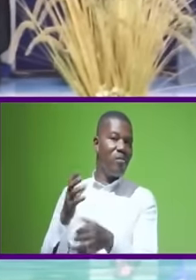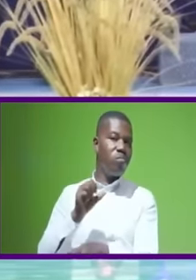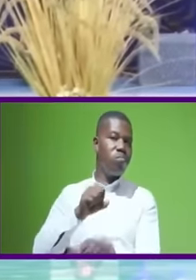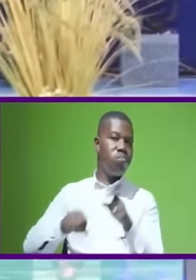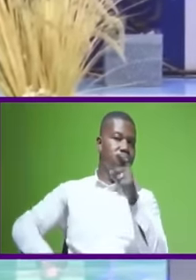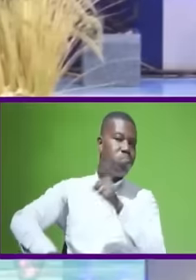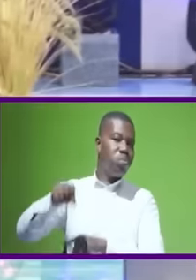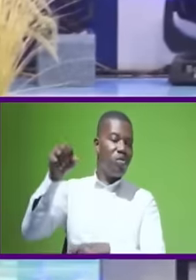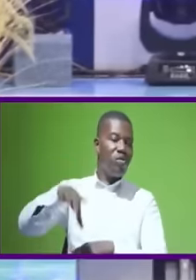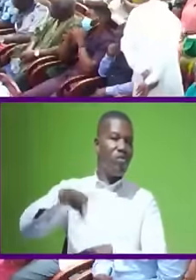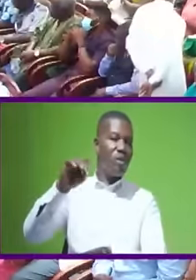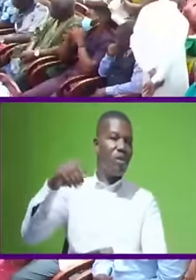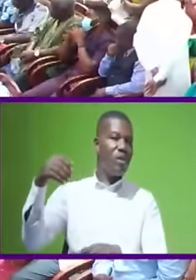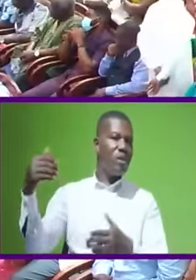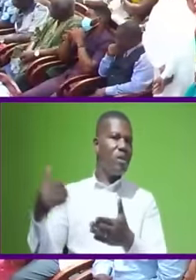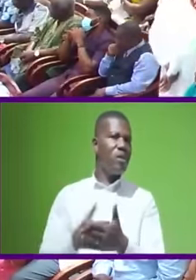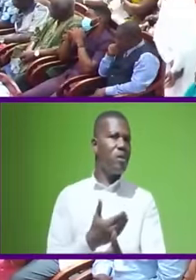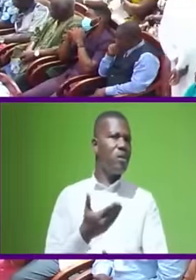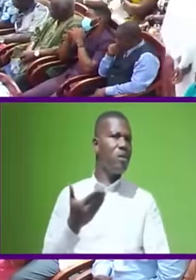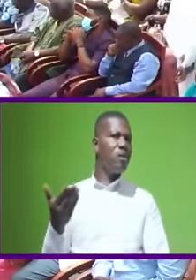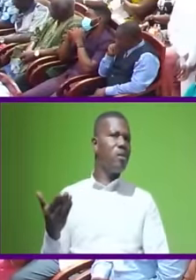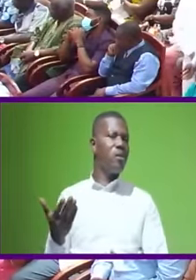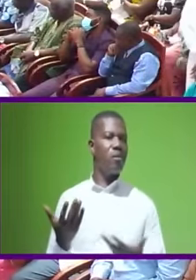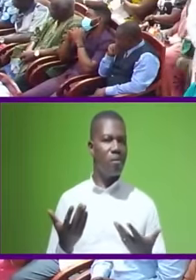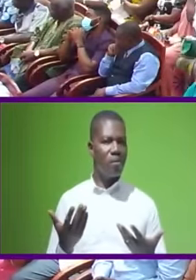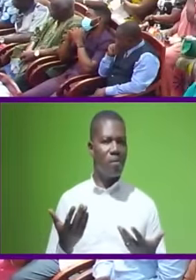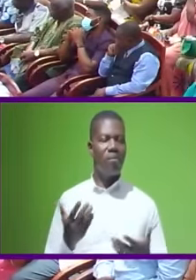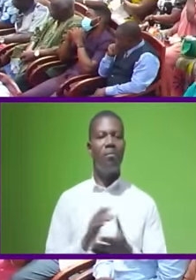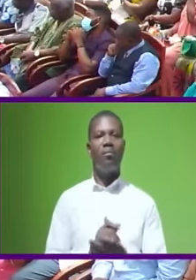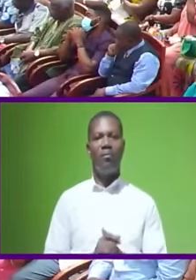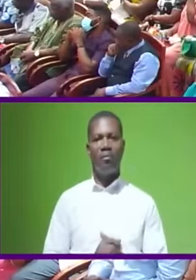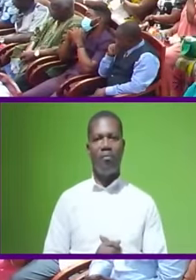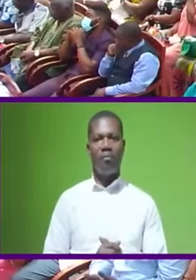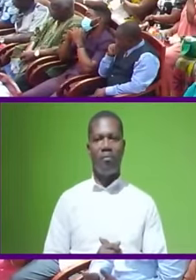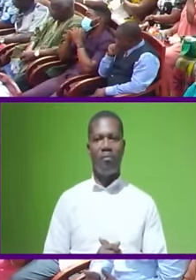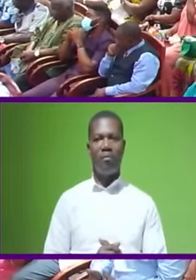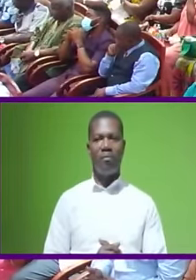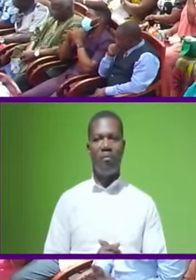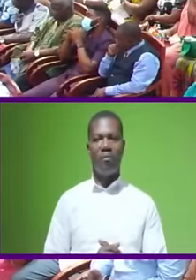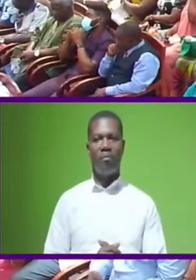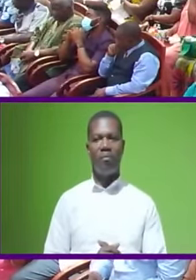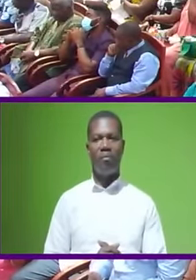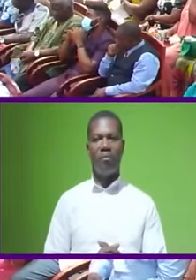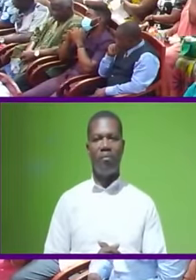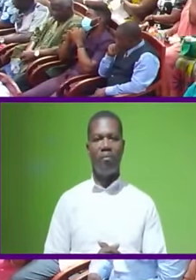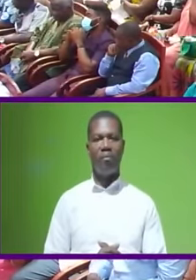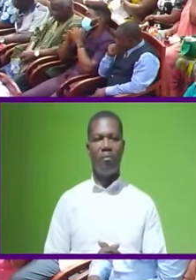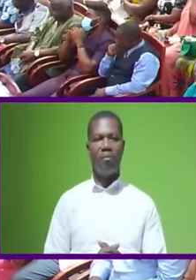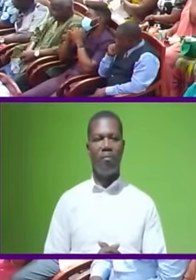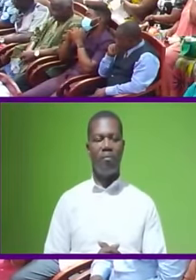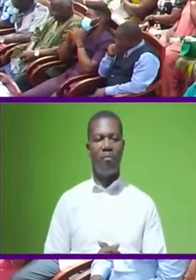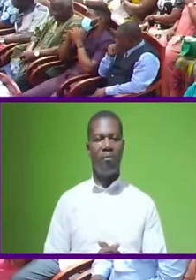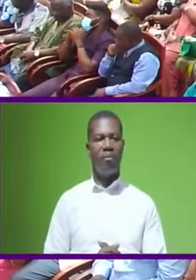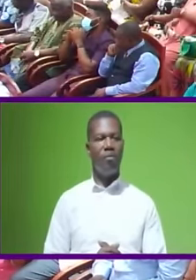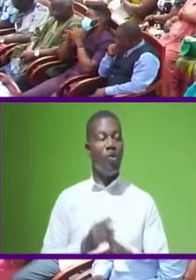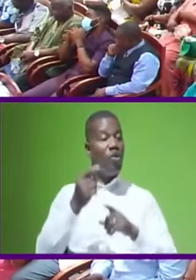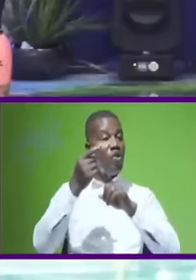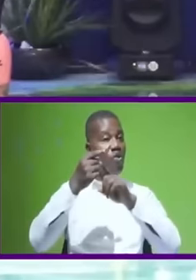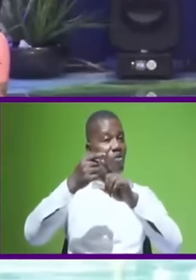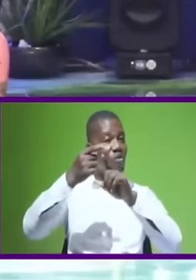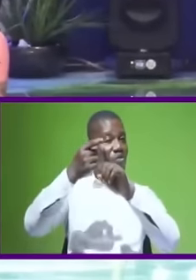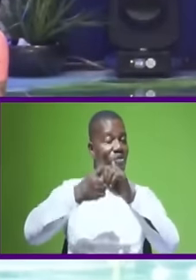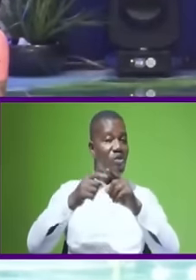defo. This is what I have seen. It seems everyone is throwing away our first love. From day one me